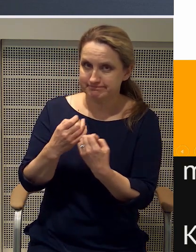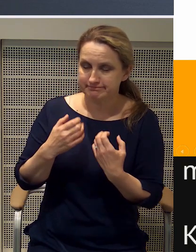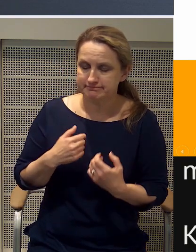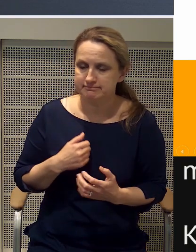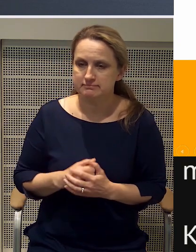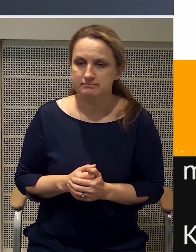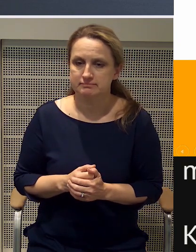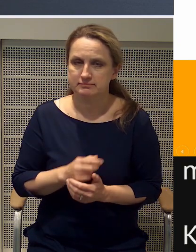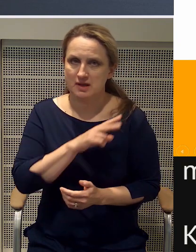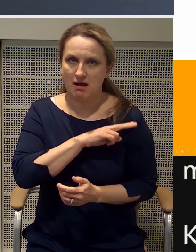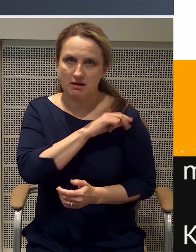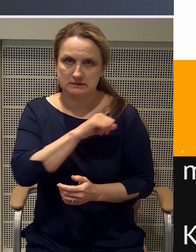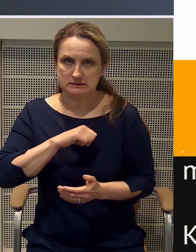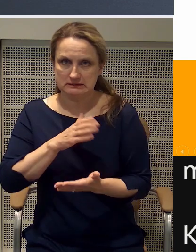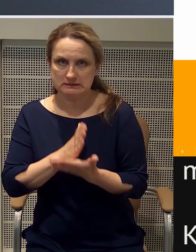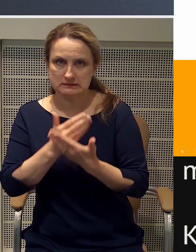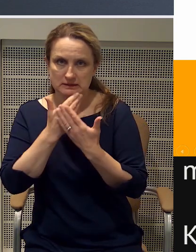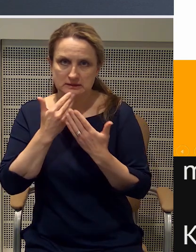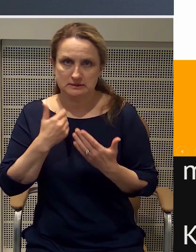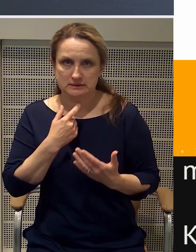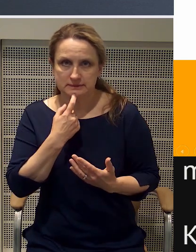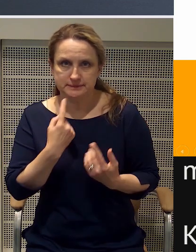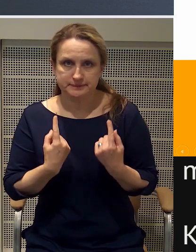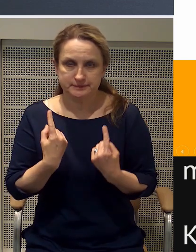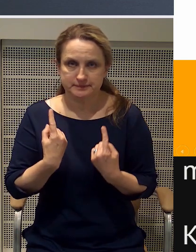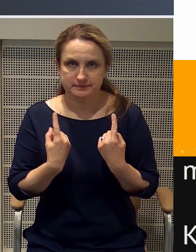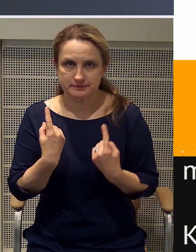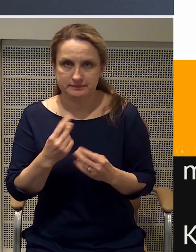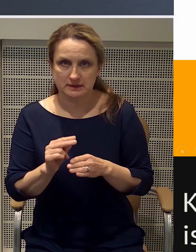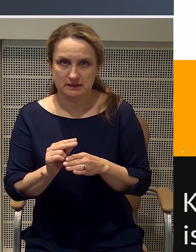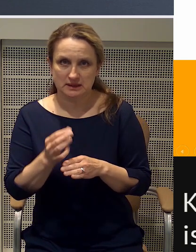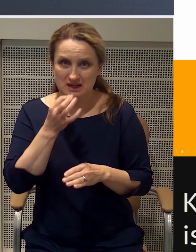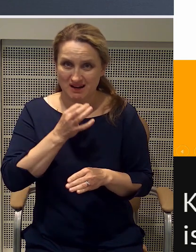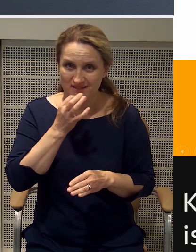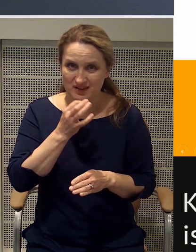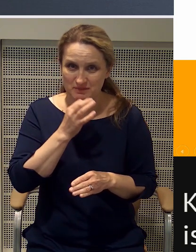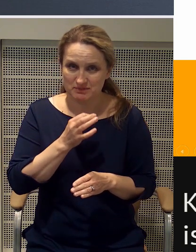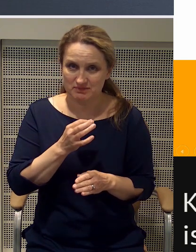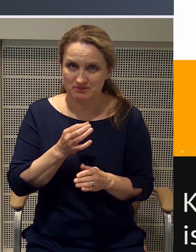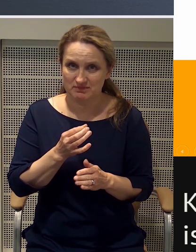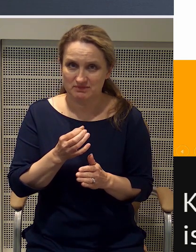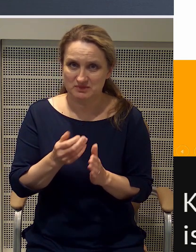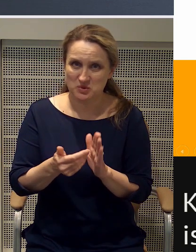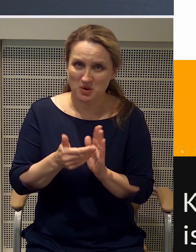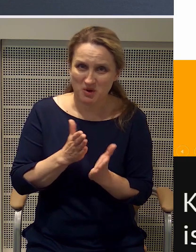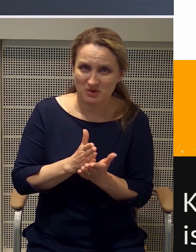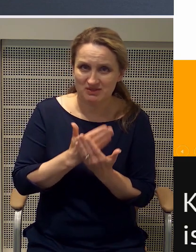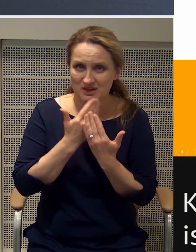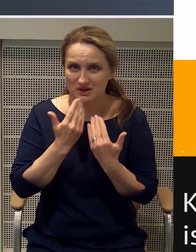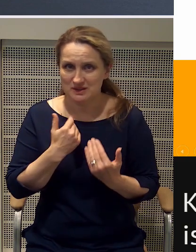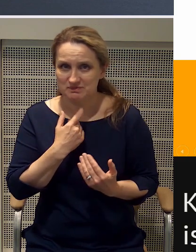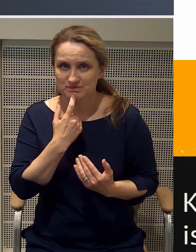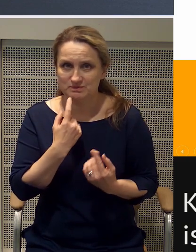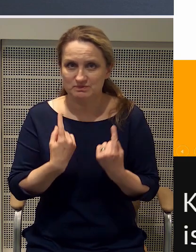And at first, when we heard about him from his doctors,